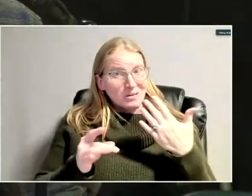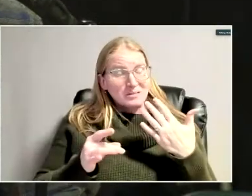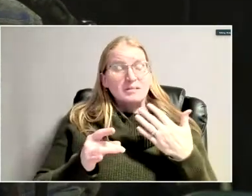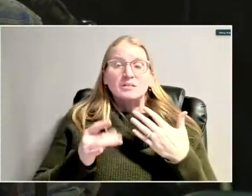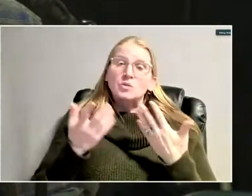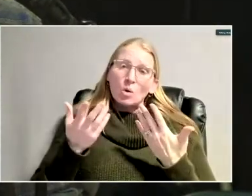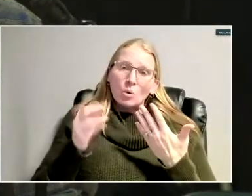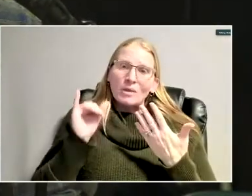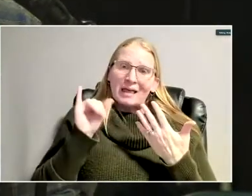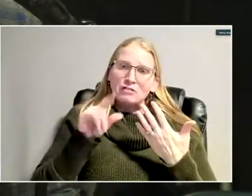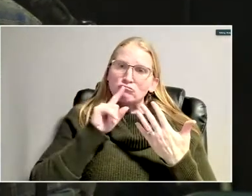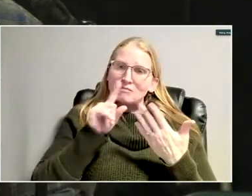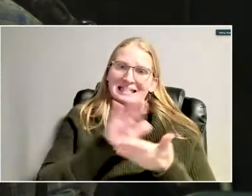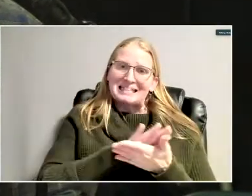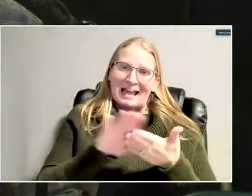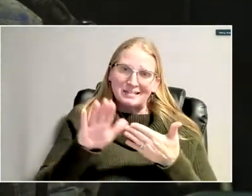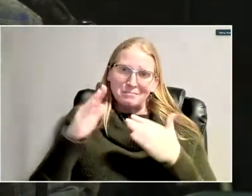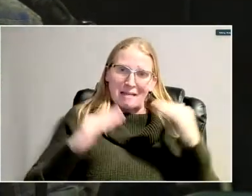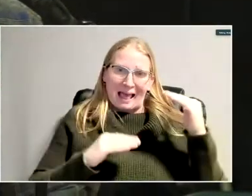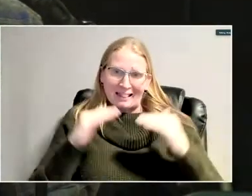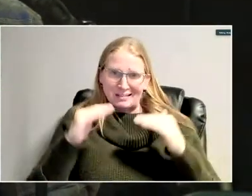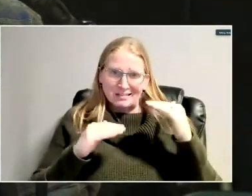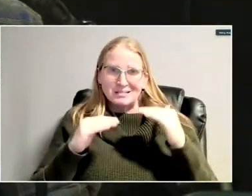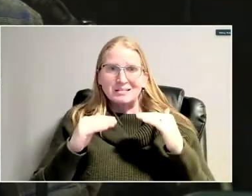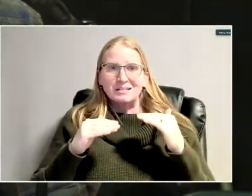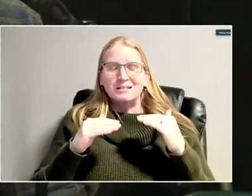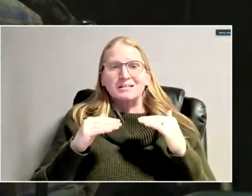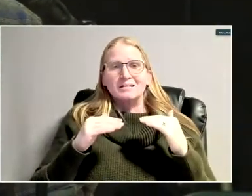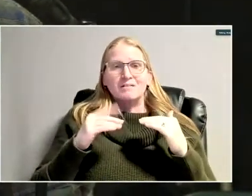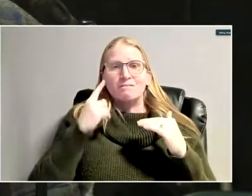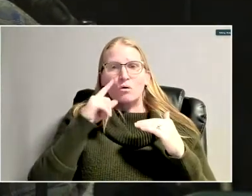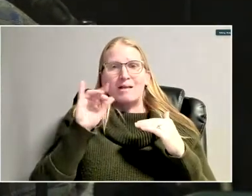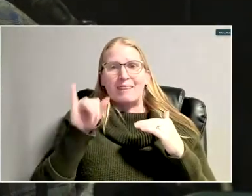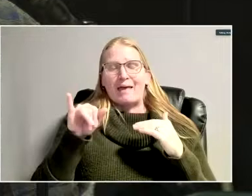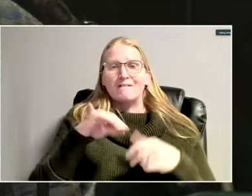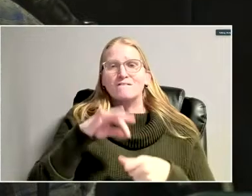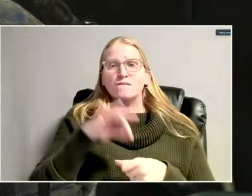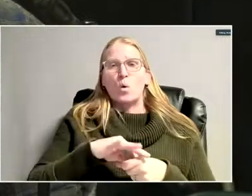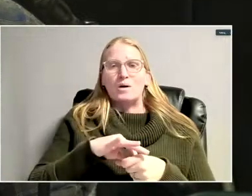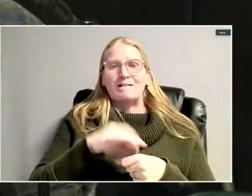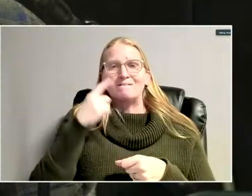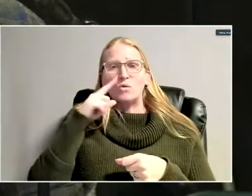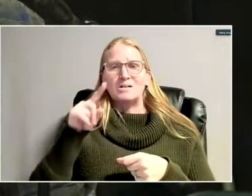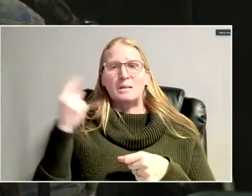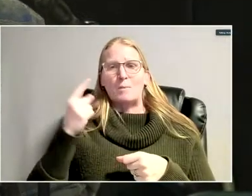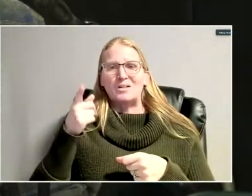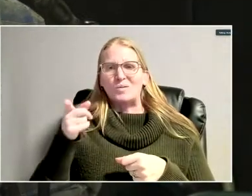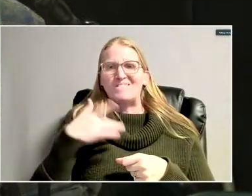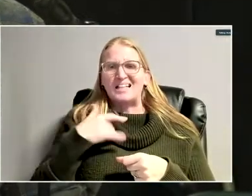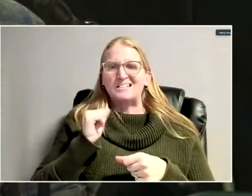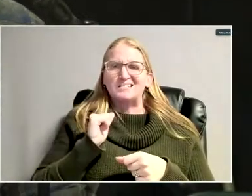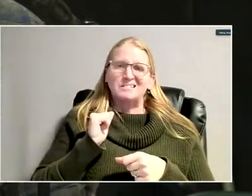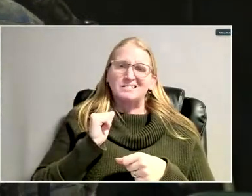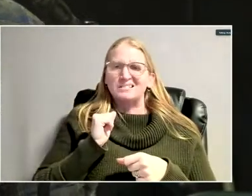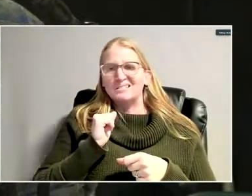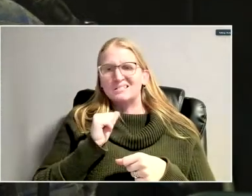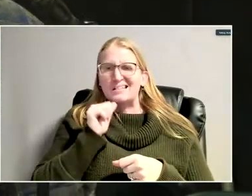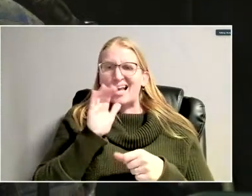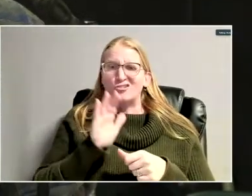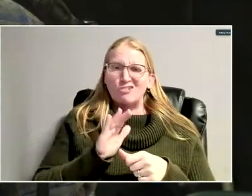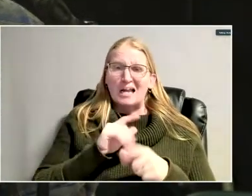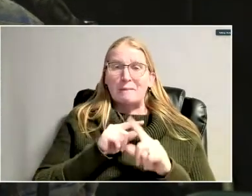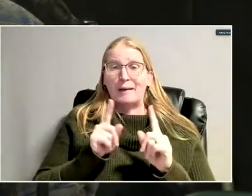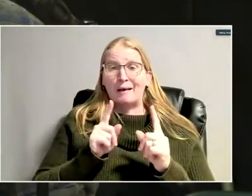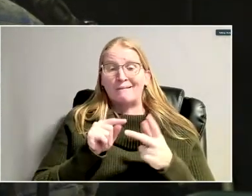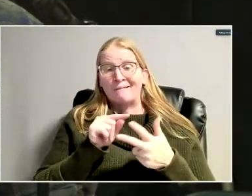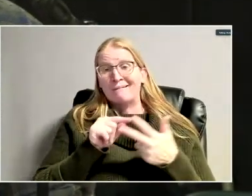the voting for the lesser of two evils situation um so I I think you know